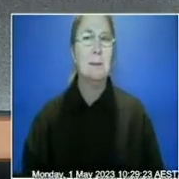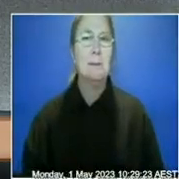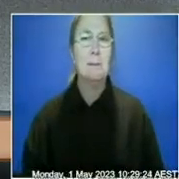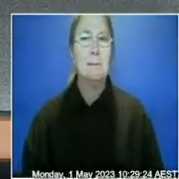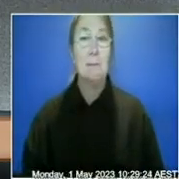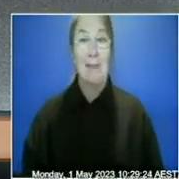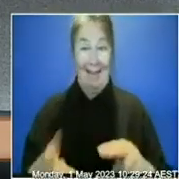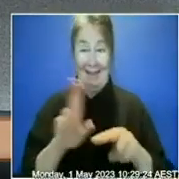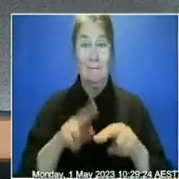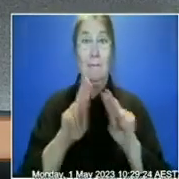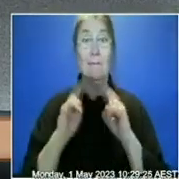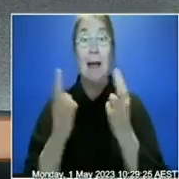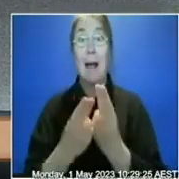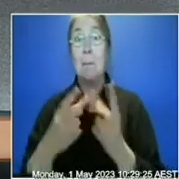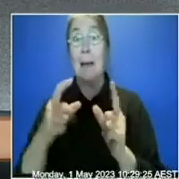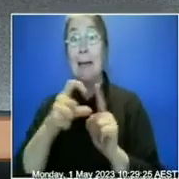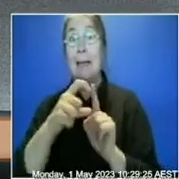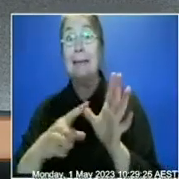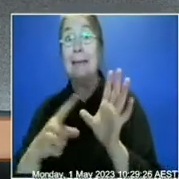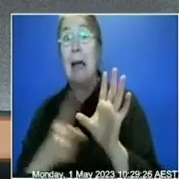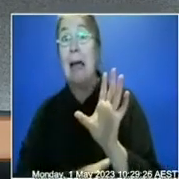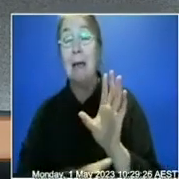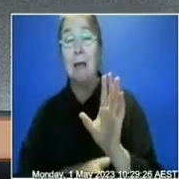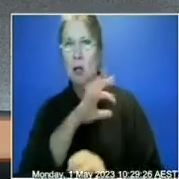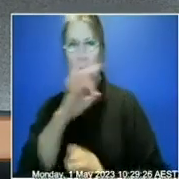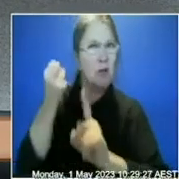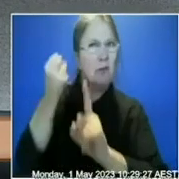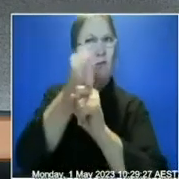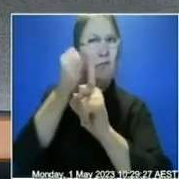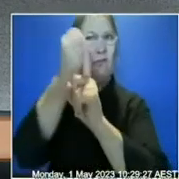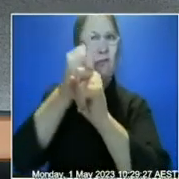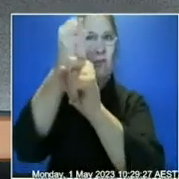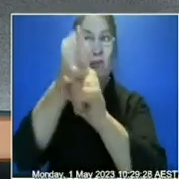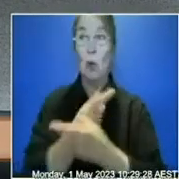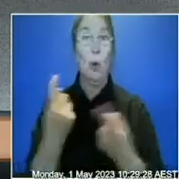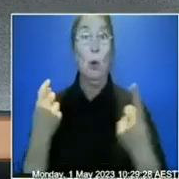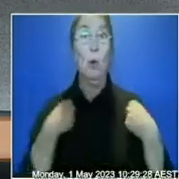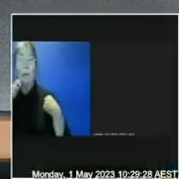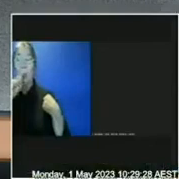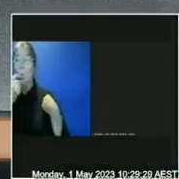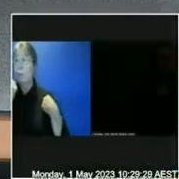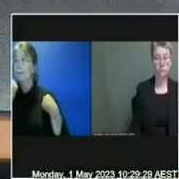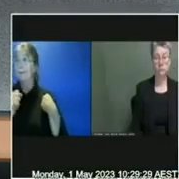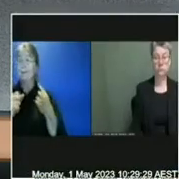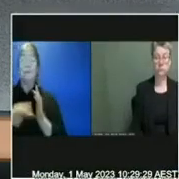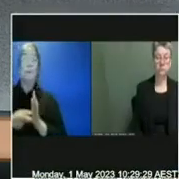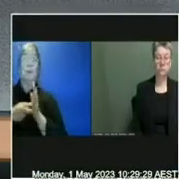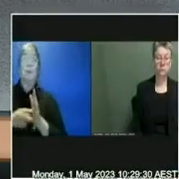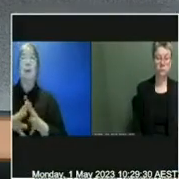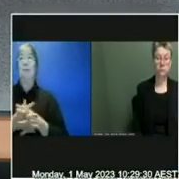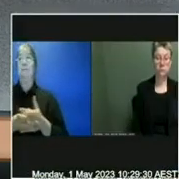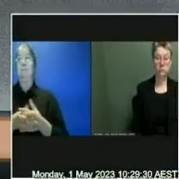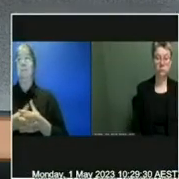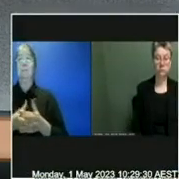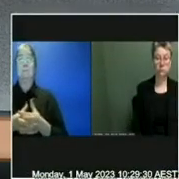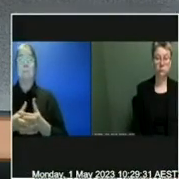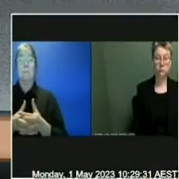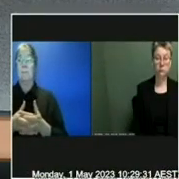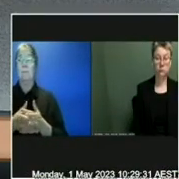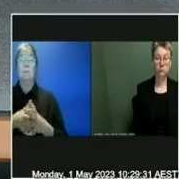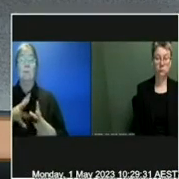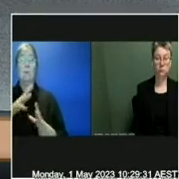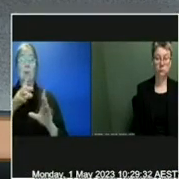Yes, so the question was about whether child protection has been thought about as one of the outreach services that might be provided in